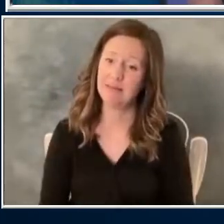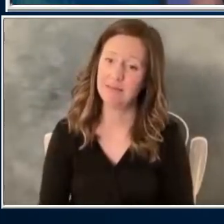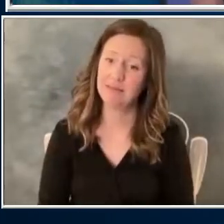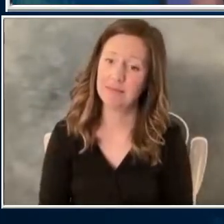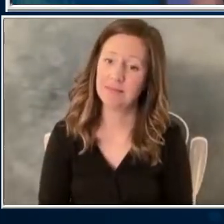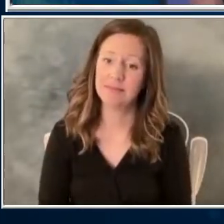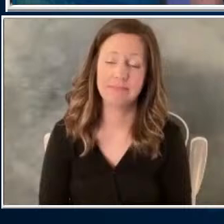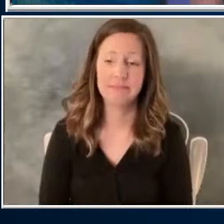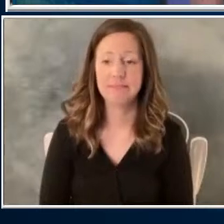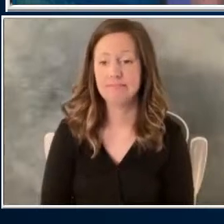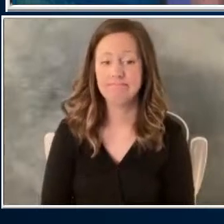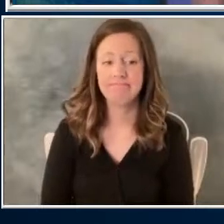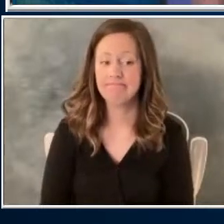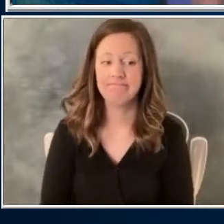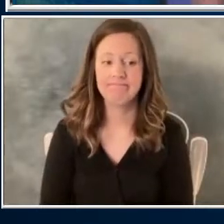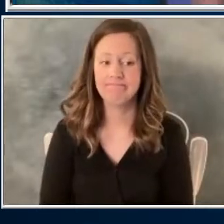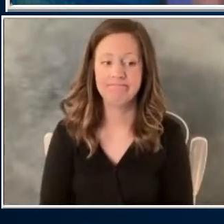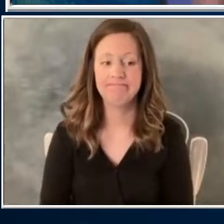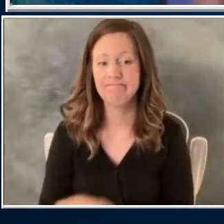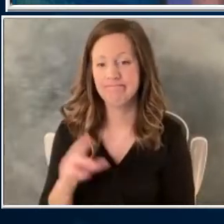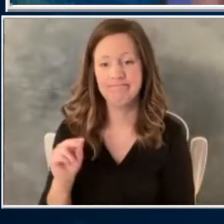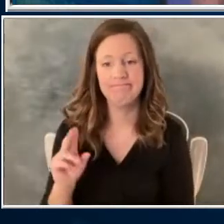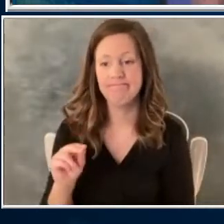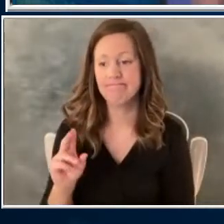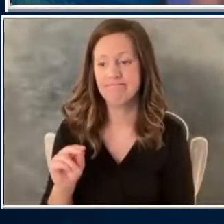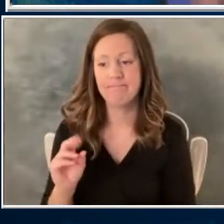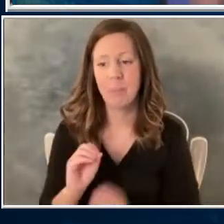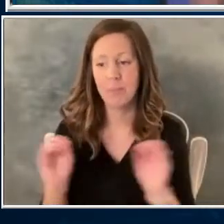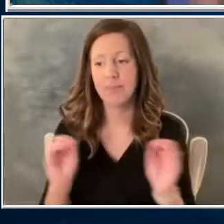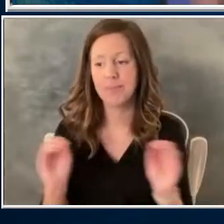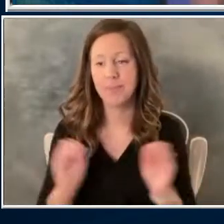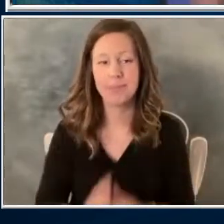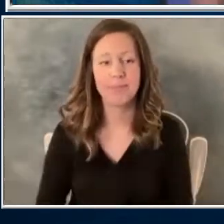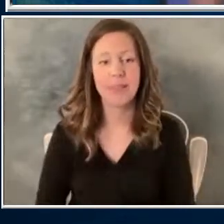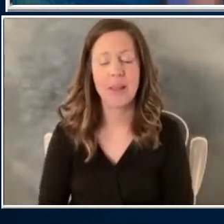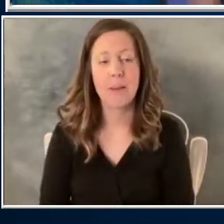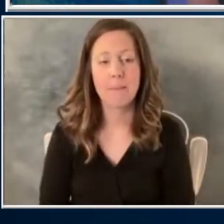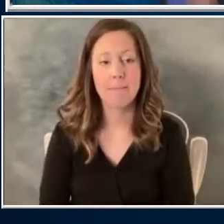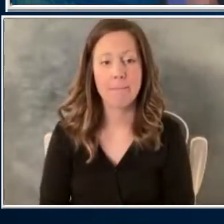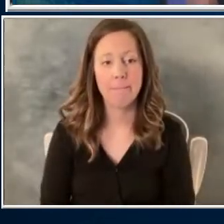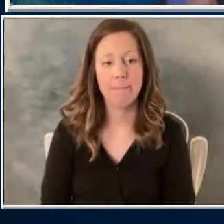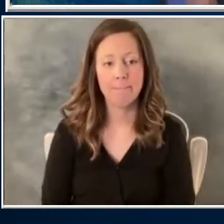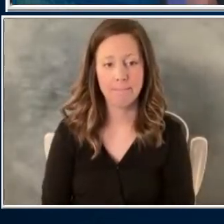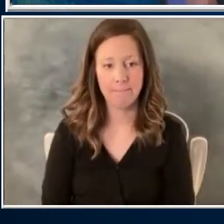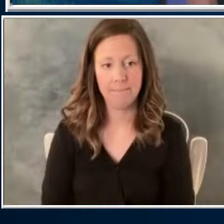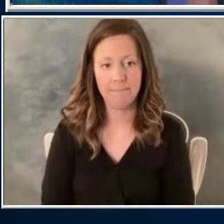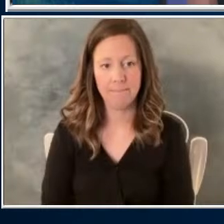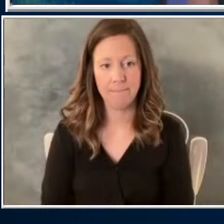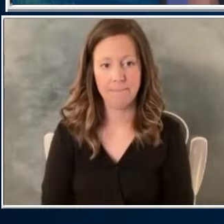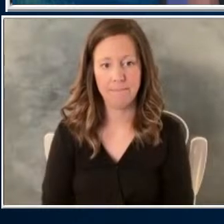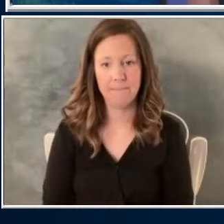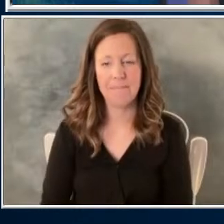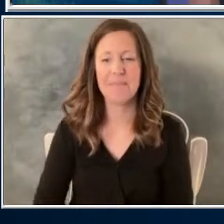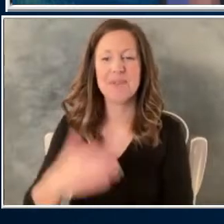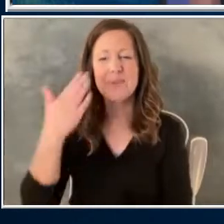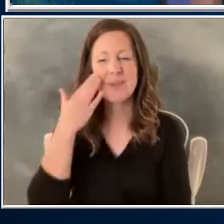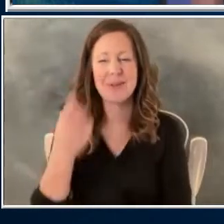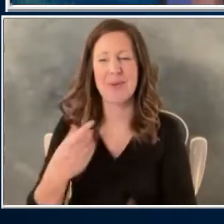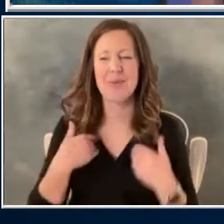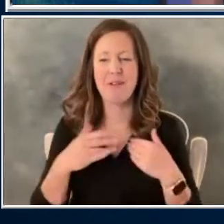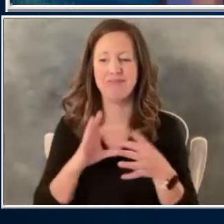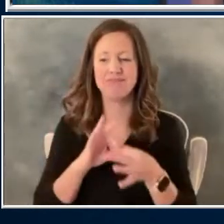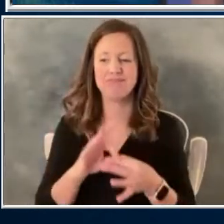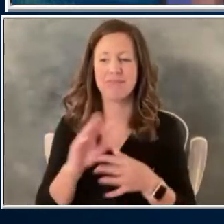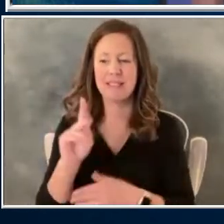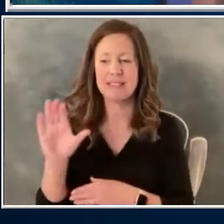No. Nope. No medications for me. So we know you have Kansas City ties, but why was it so important